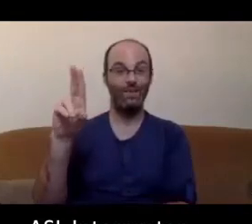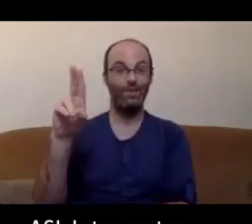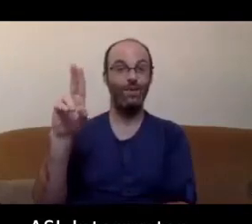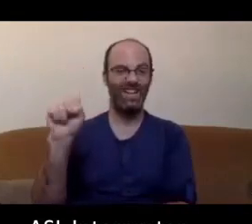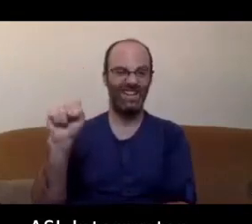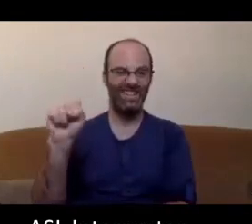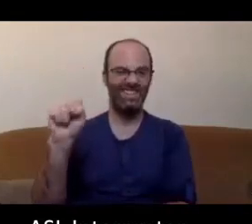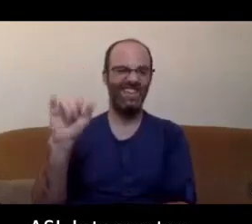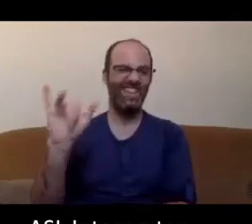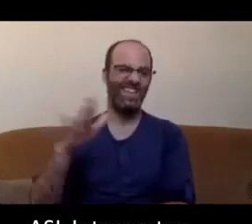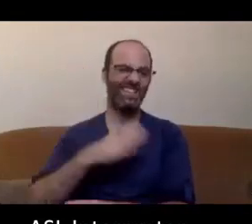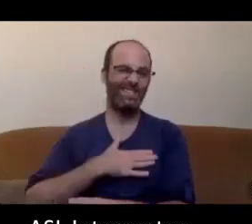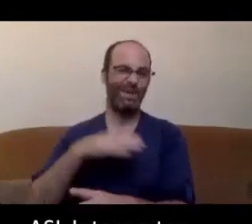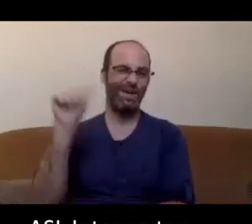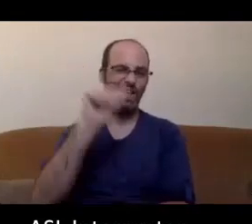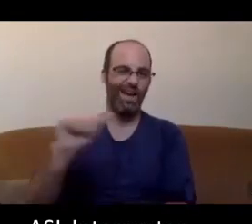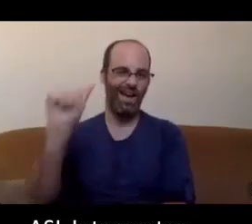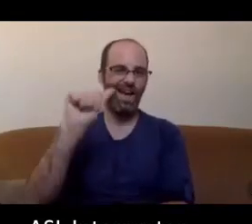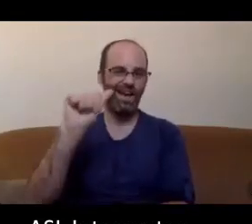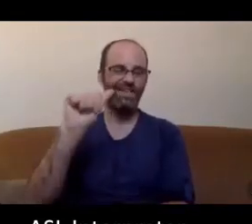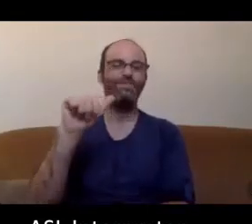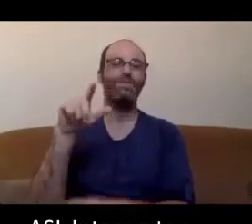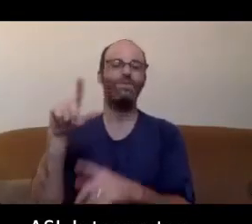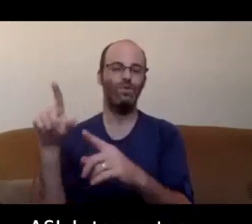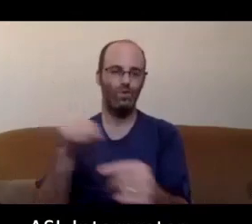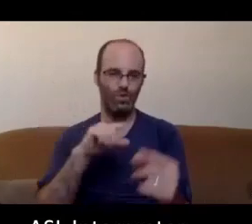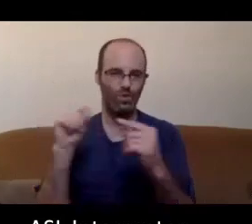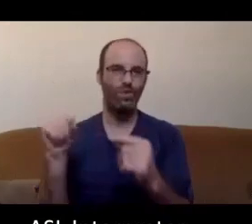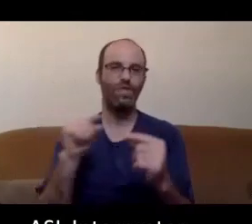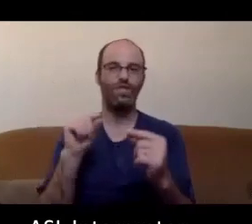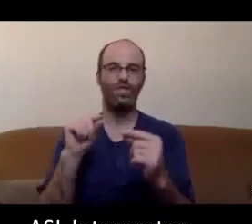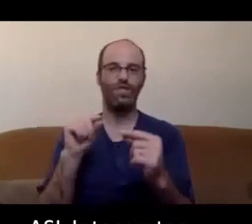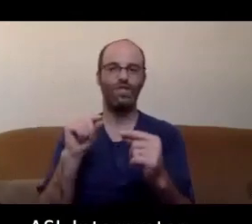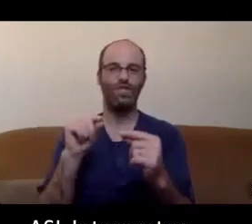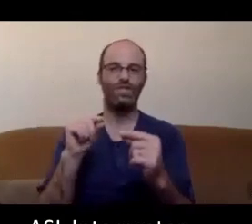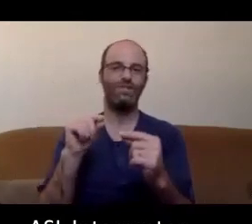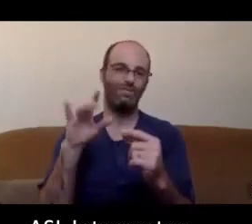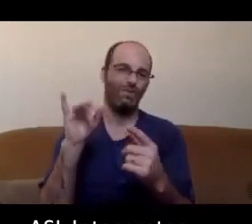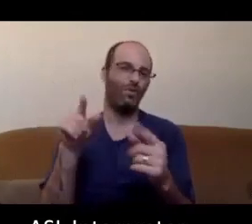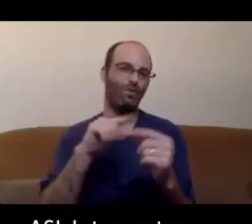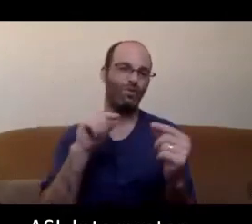LOCOLUDUS. On Twitter, that's at